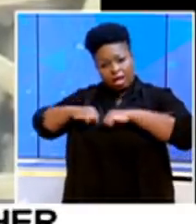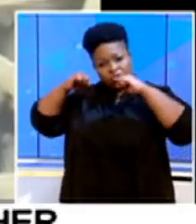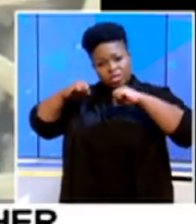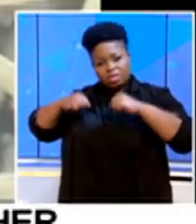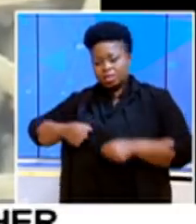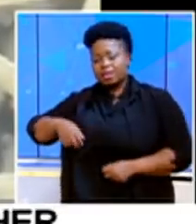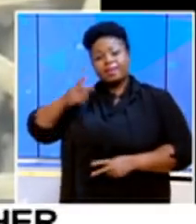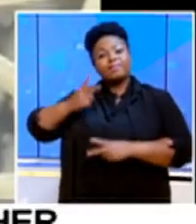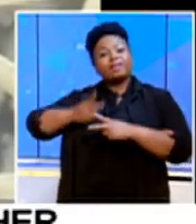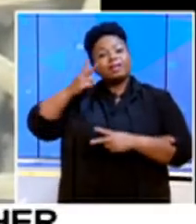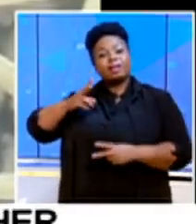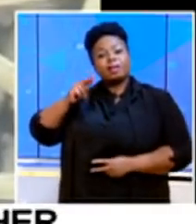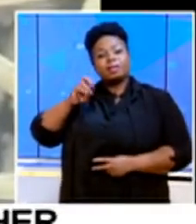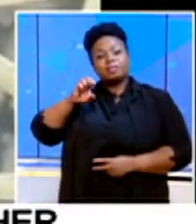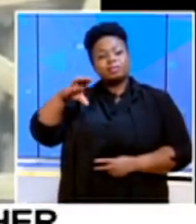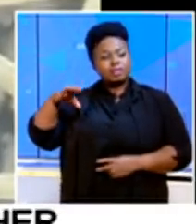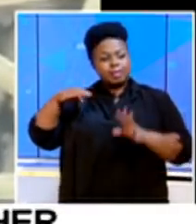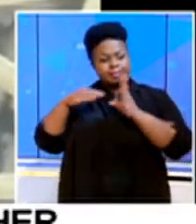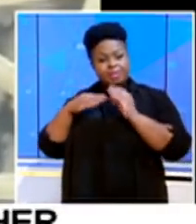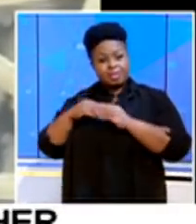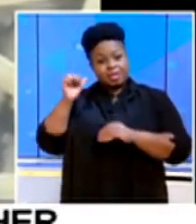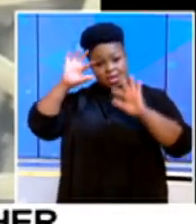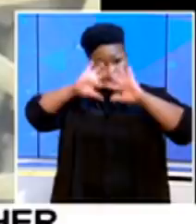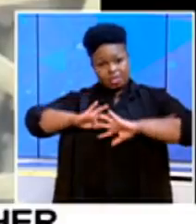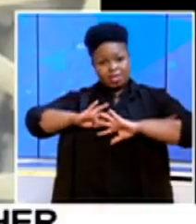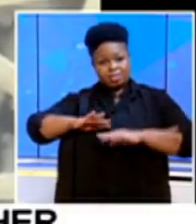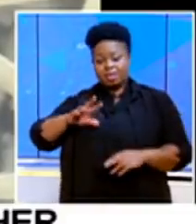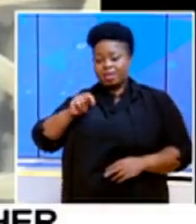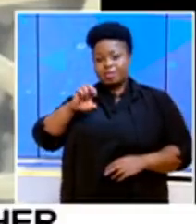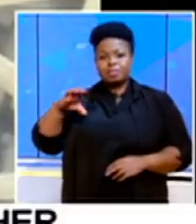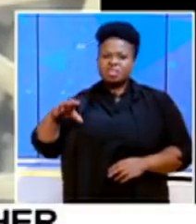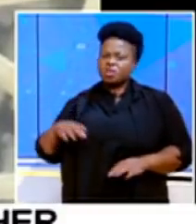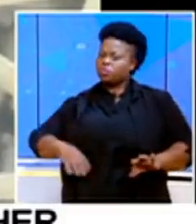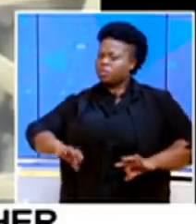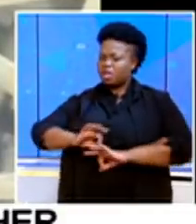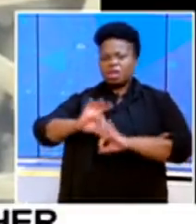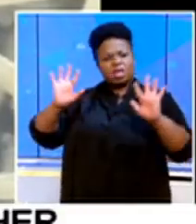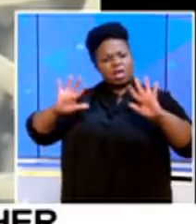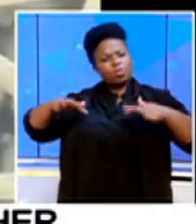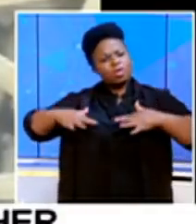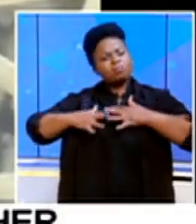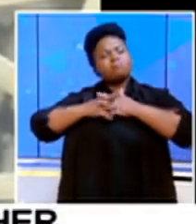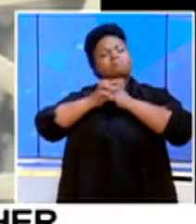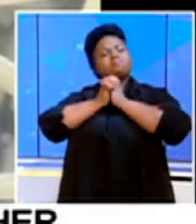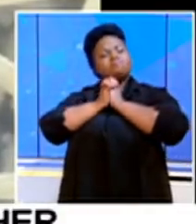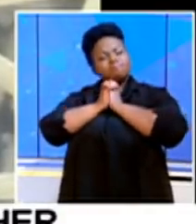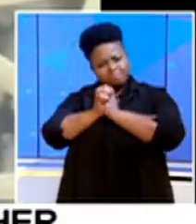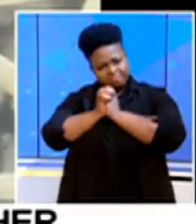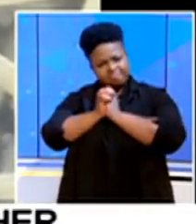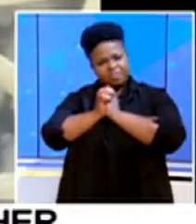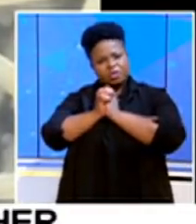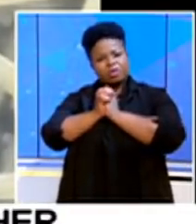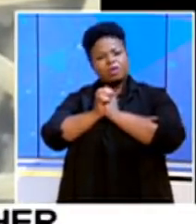National Executive Committee meeting last night, the NEC was quite united, did make